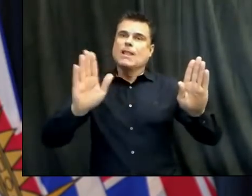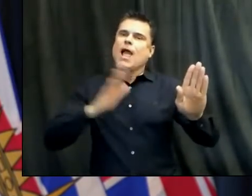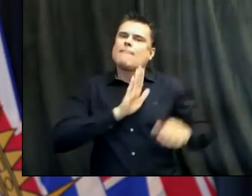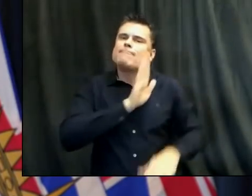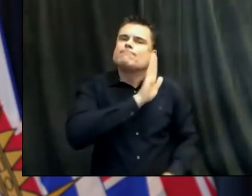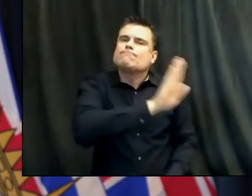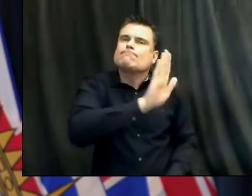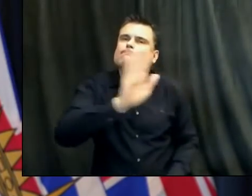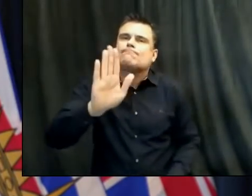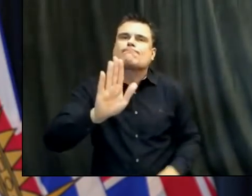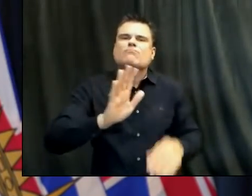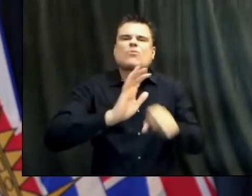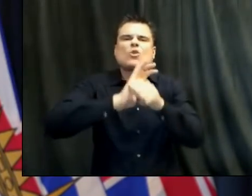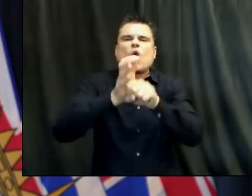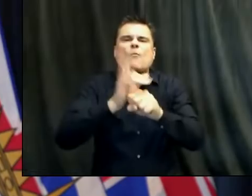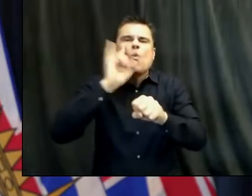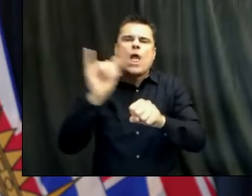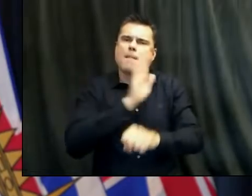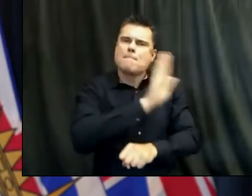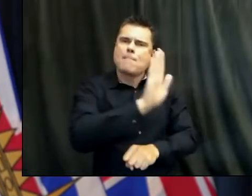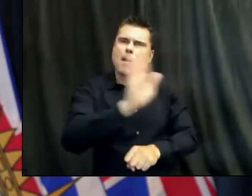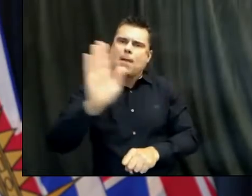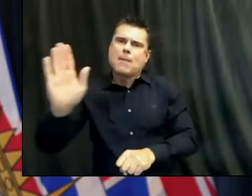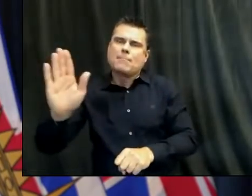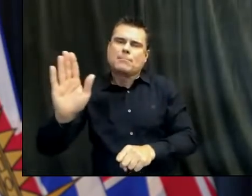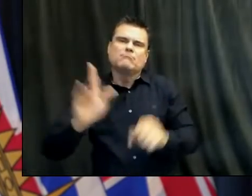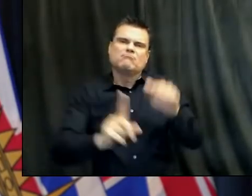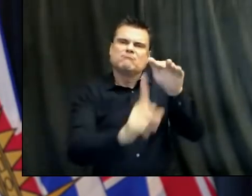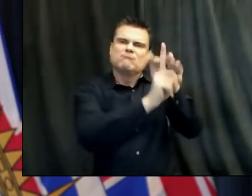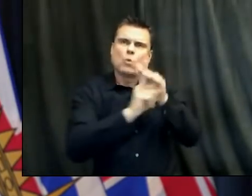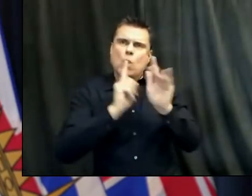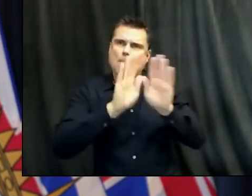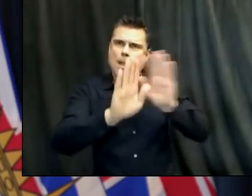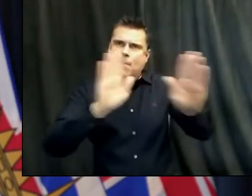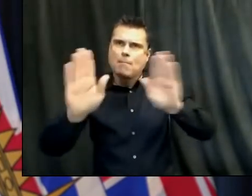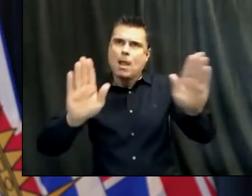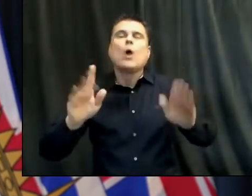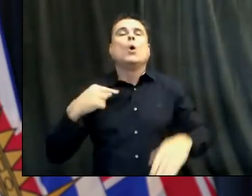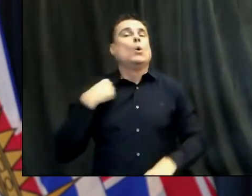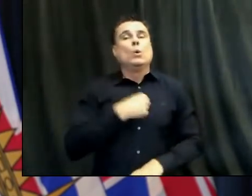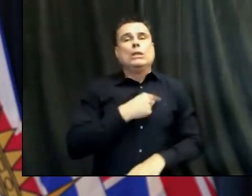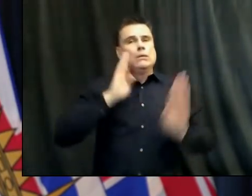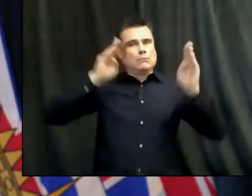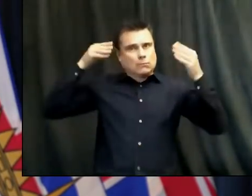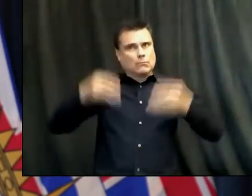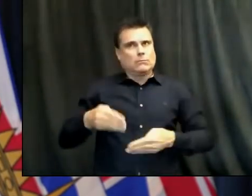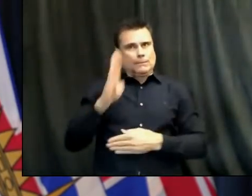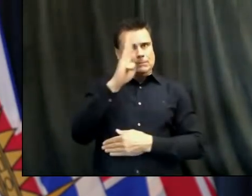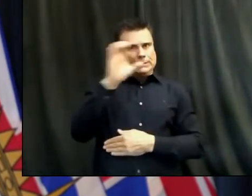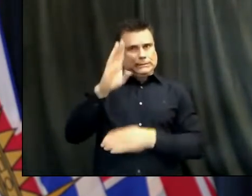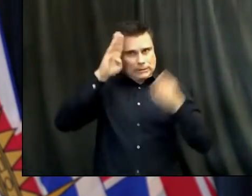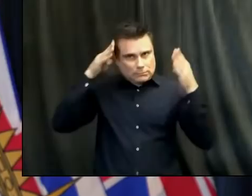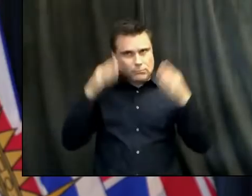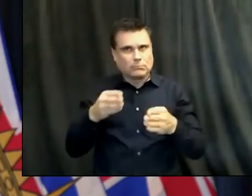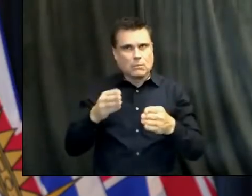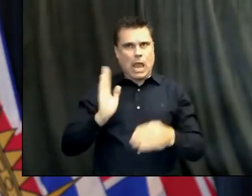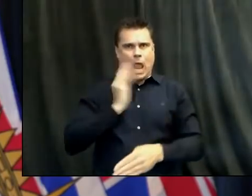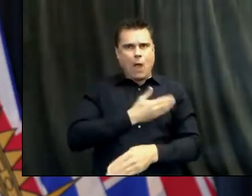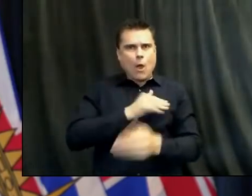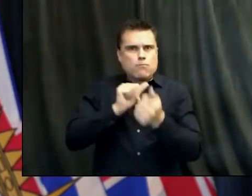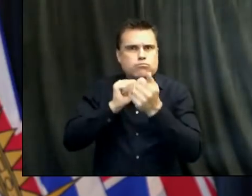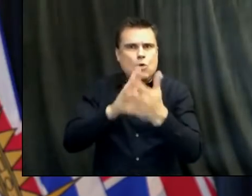province. And so our approach has always been to look at what is happening here and tailor our approach to what is happening